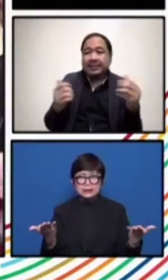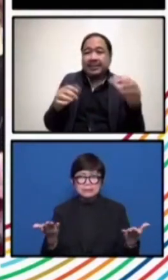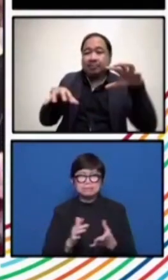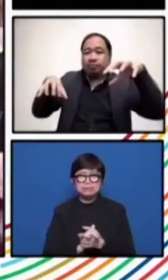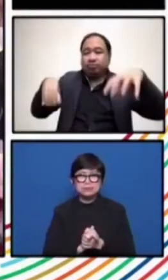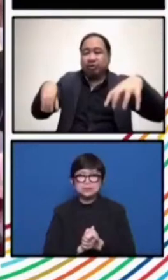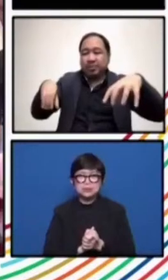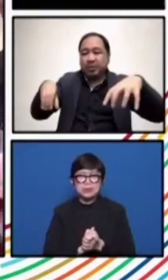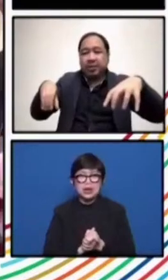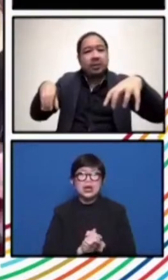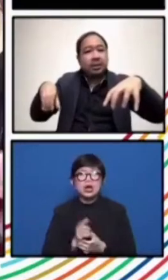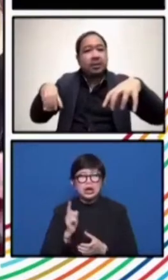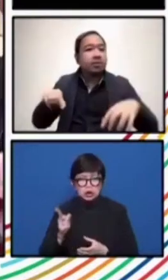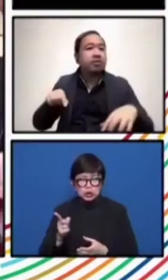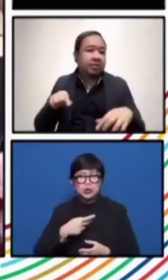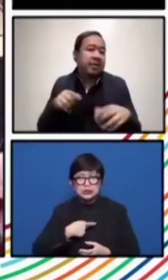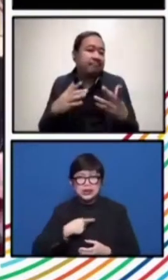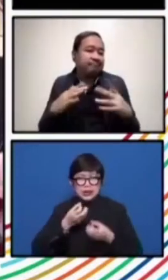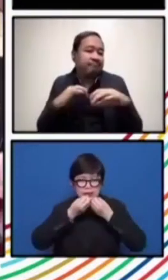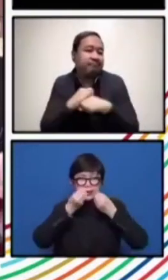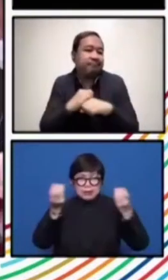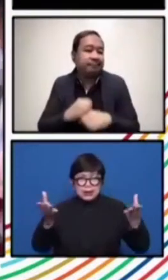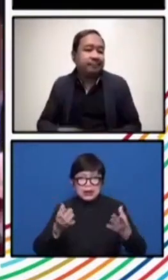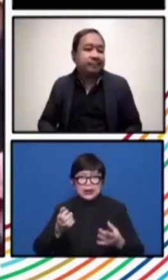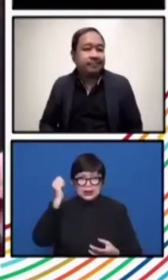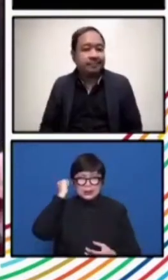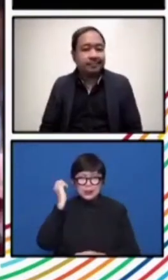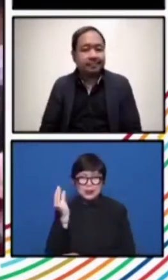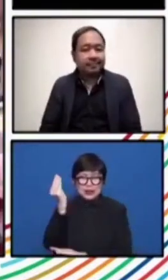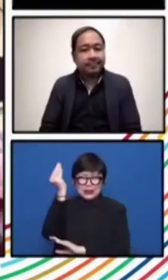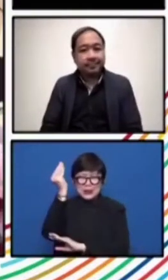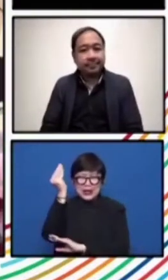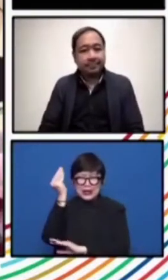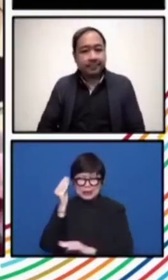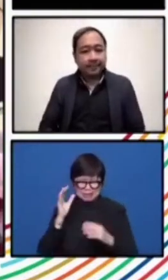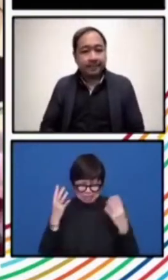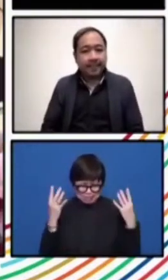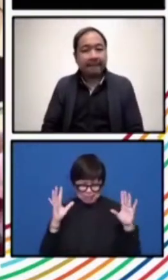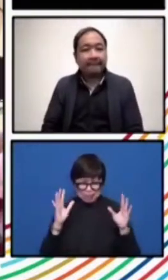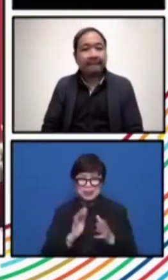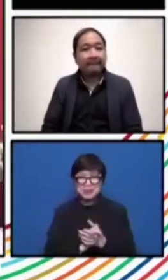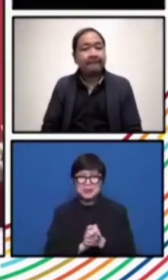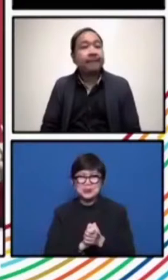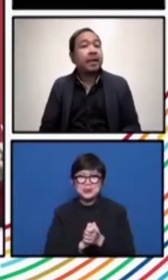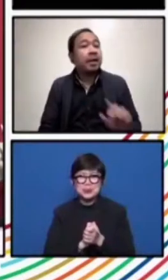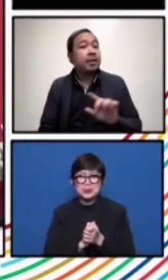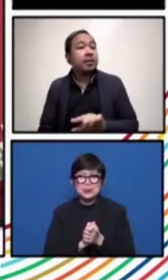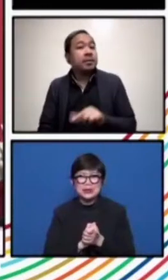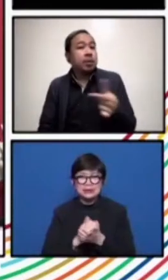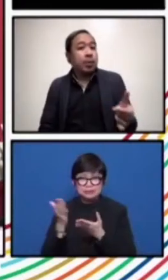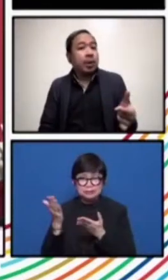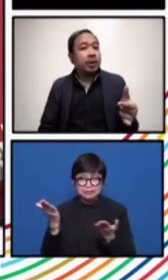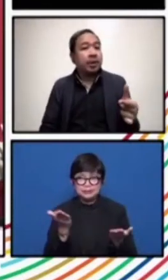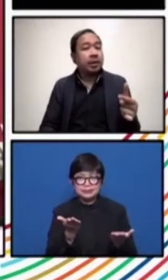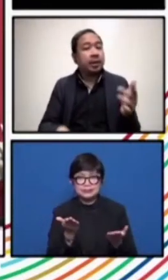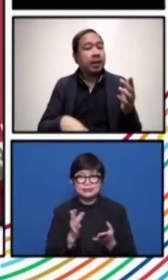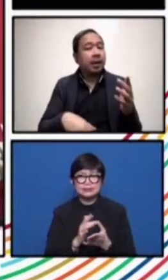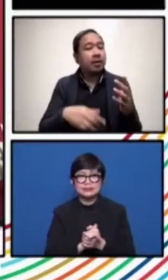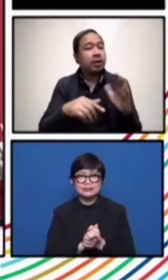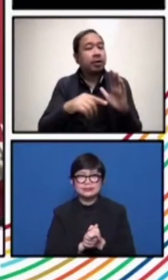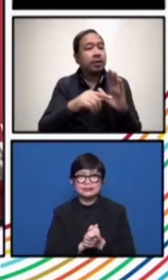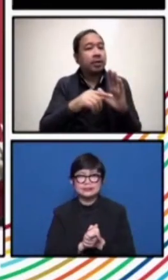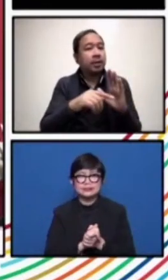uh that's all uh Madam chair now give the floor to the Attorney General of Republic of the Marshall